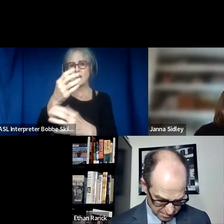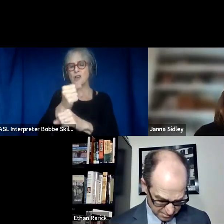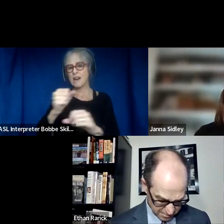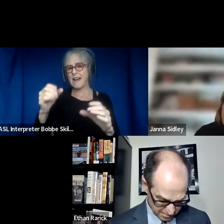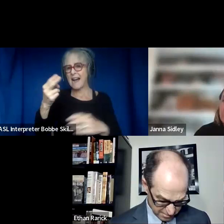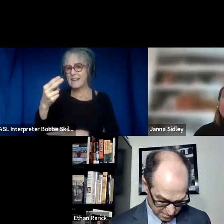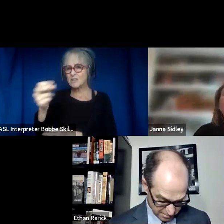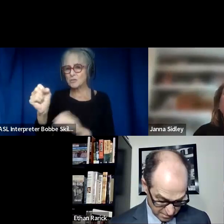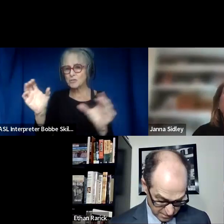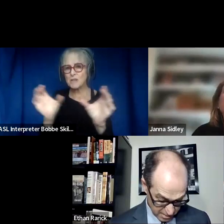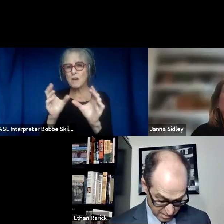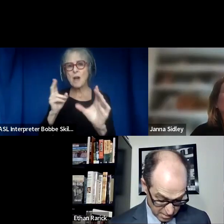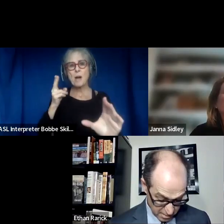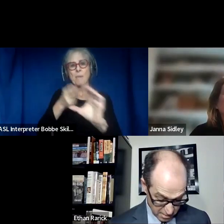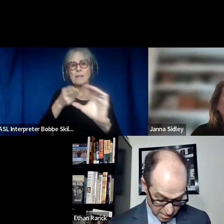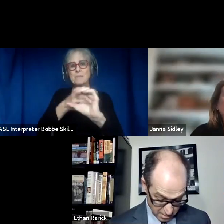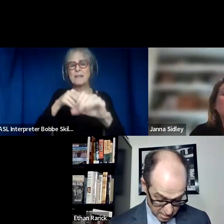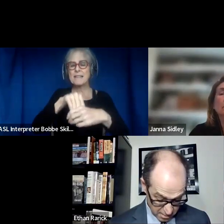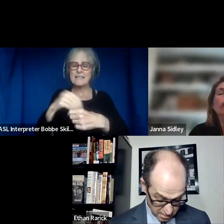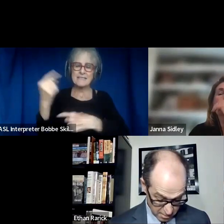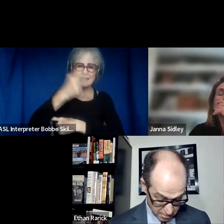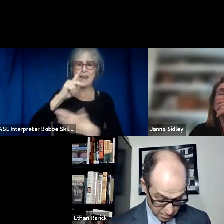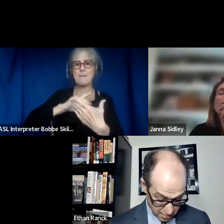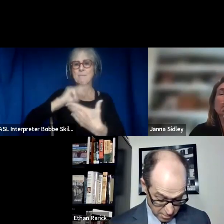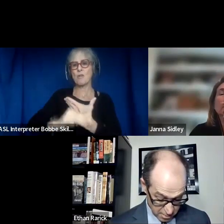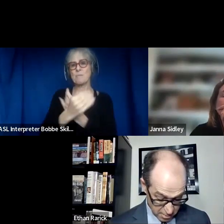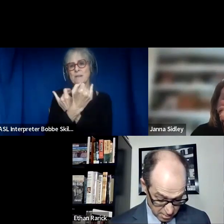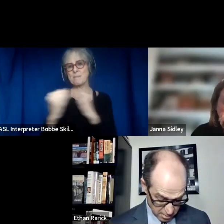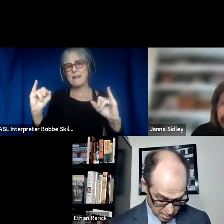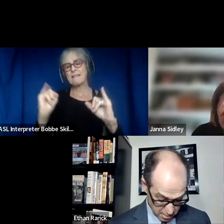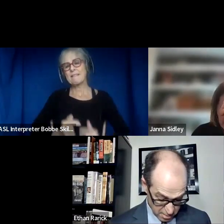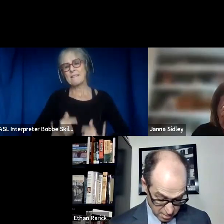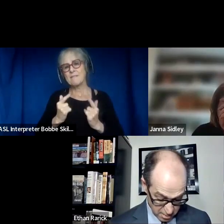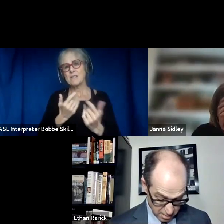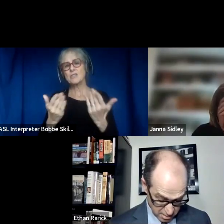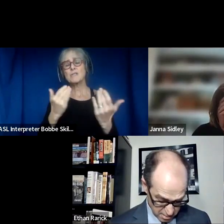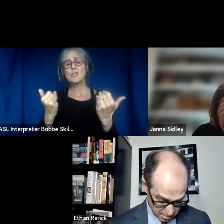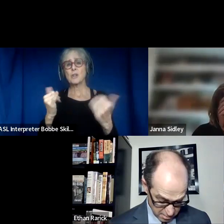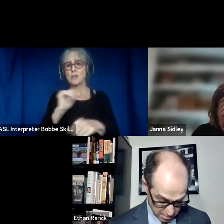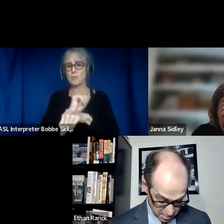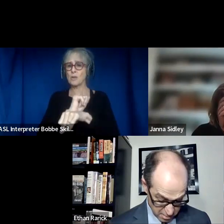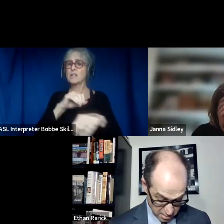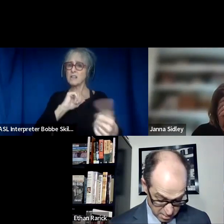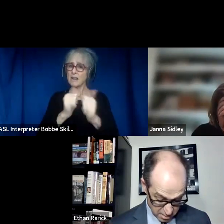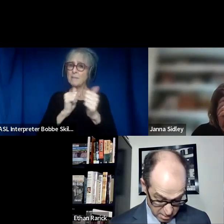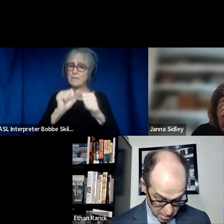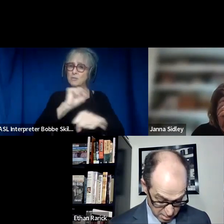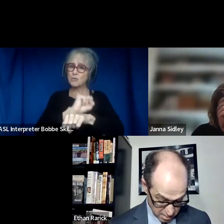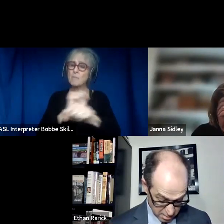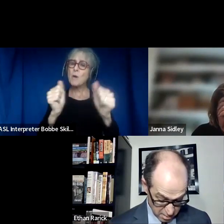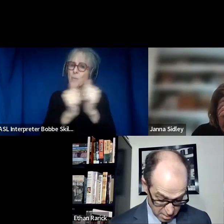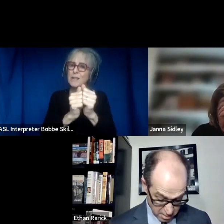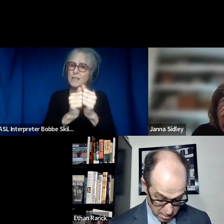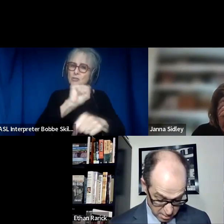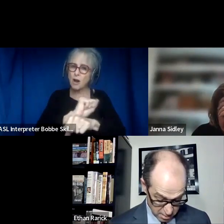school. She participated in day programs, independent living services, and she's currently working in competitive employment with job supports.